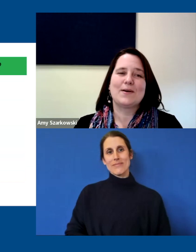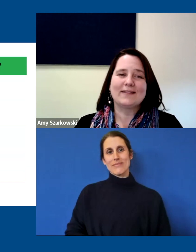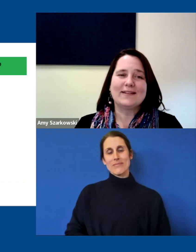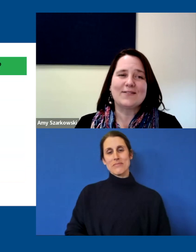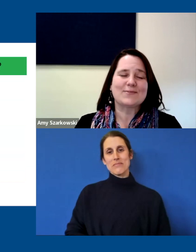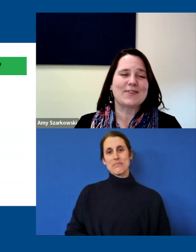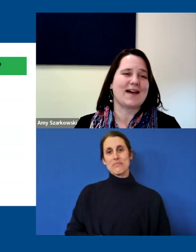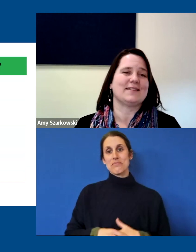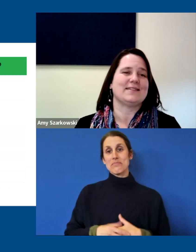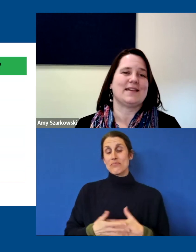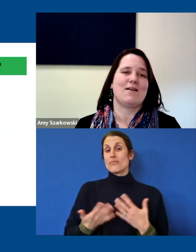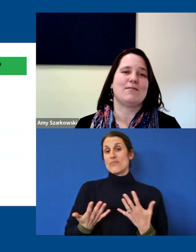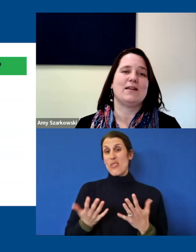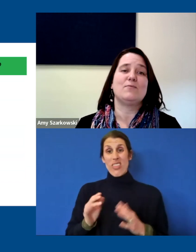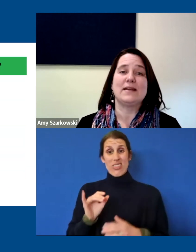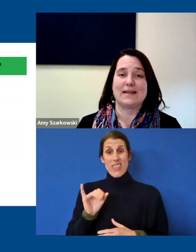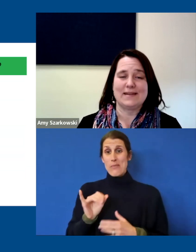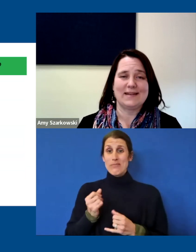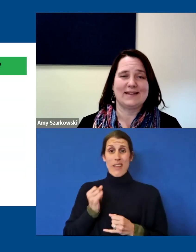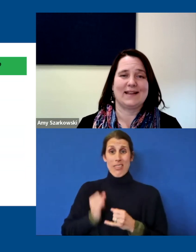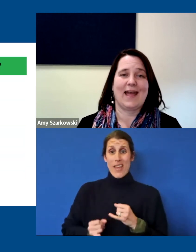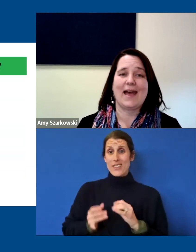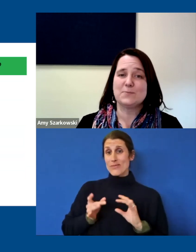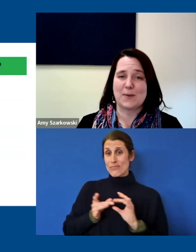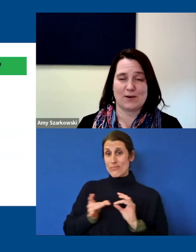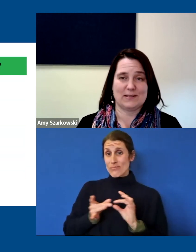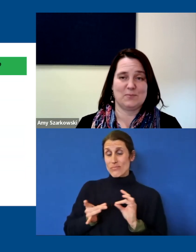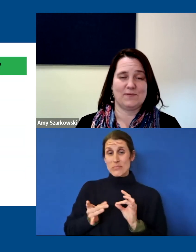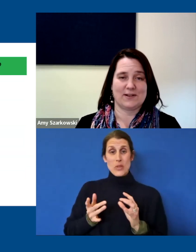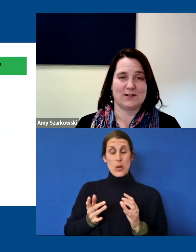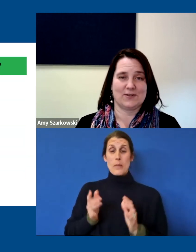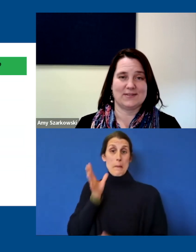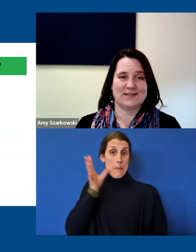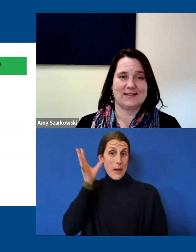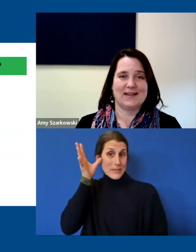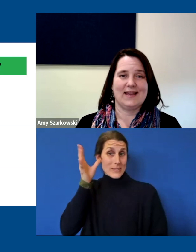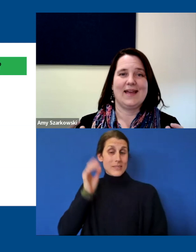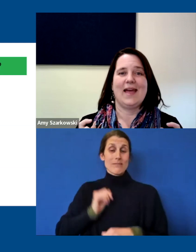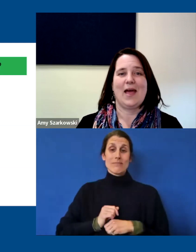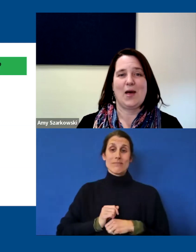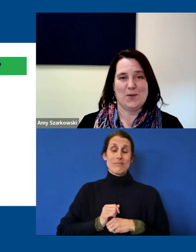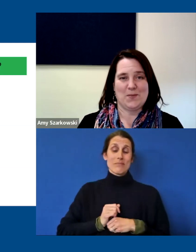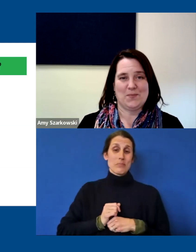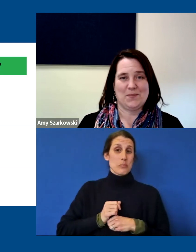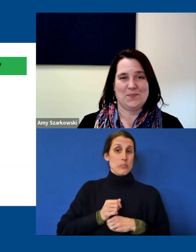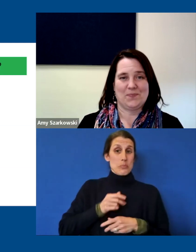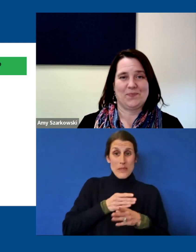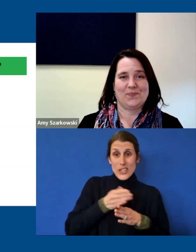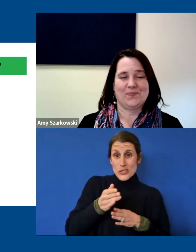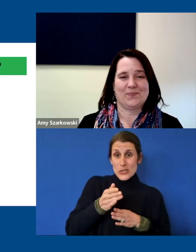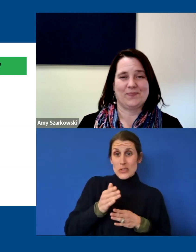So I want to leave us with that, to say, how can we, as parents and professionals, help?